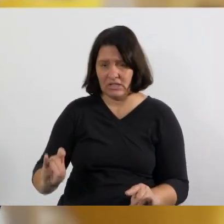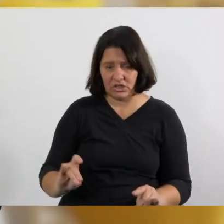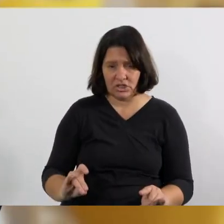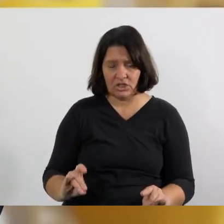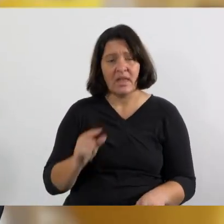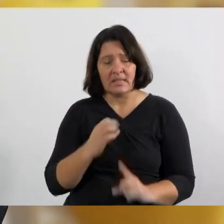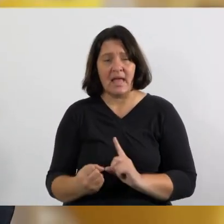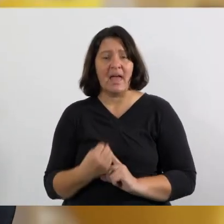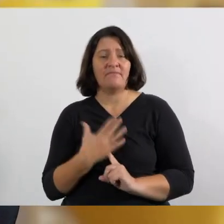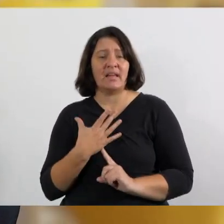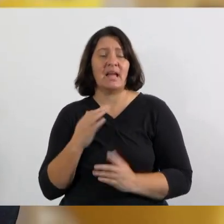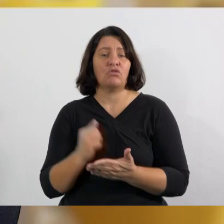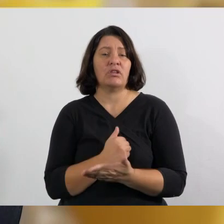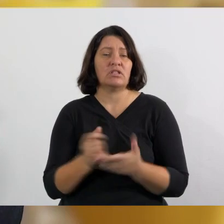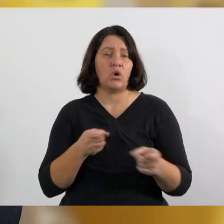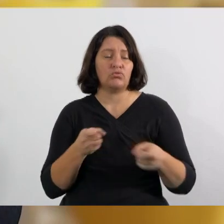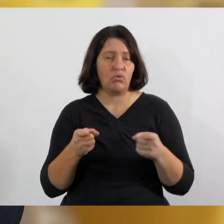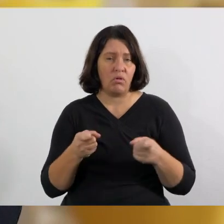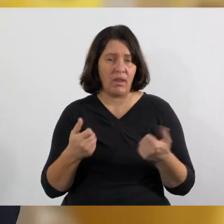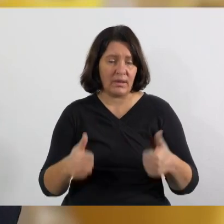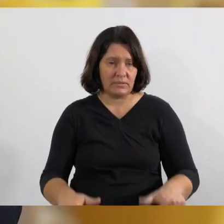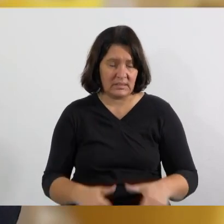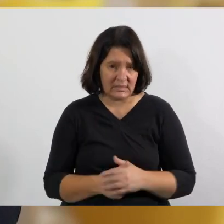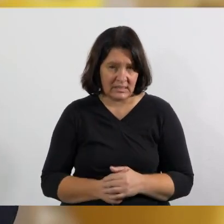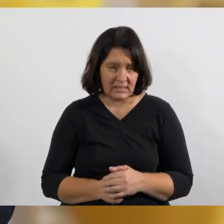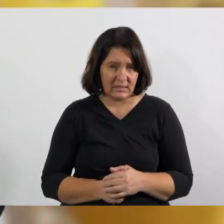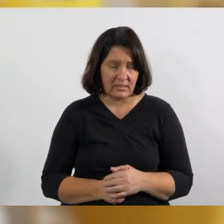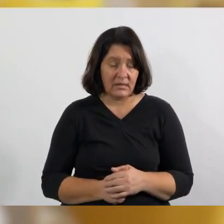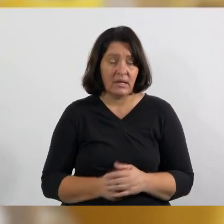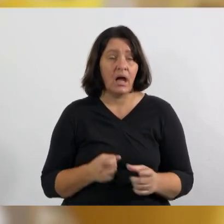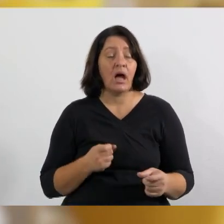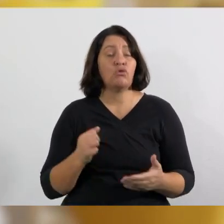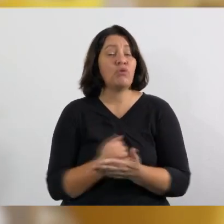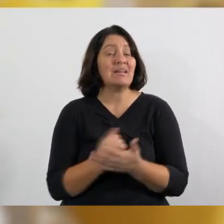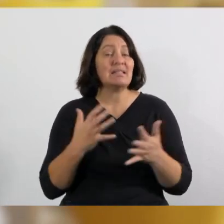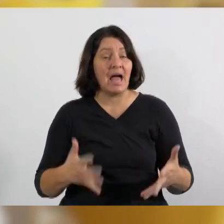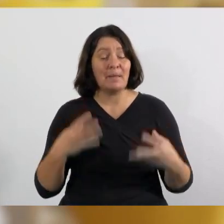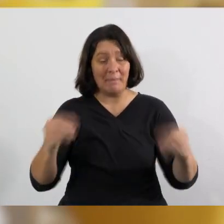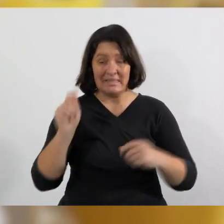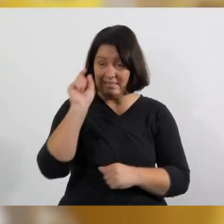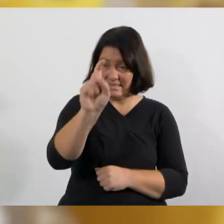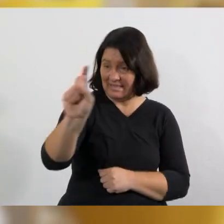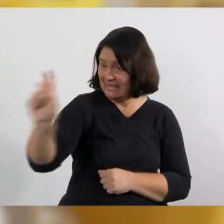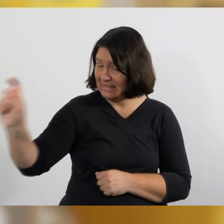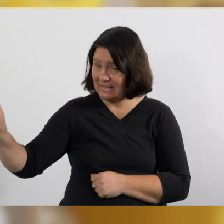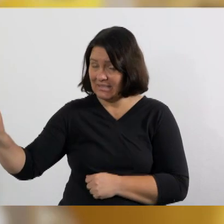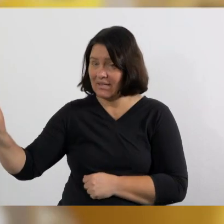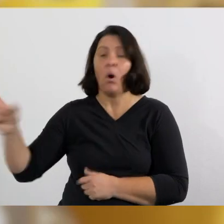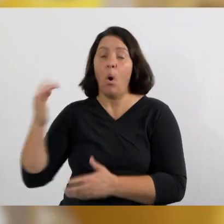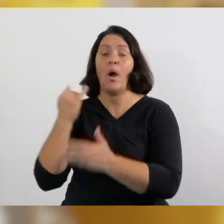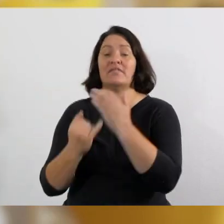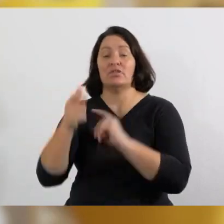journal affect our creditors' control account? Remember, creditors, these are businesses or